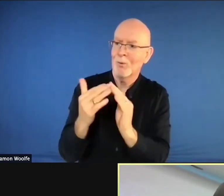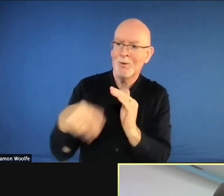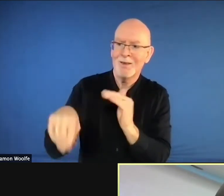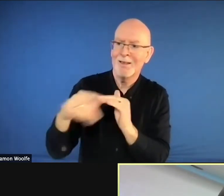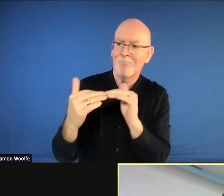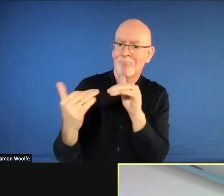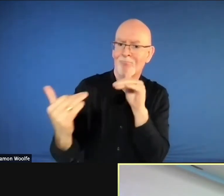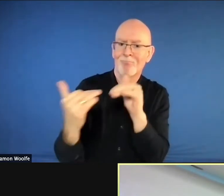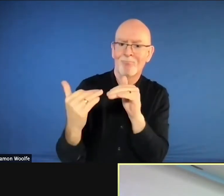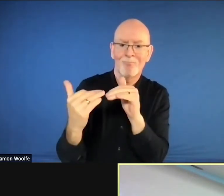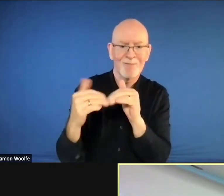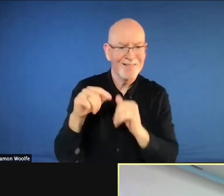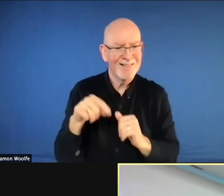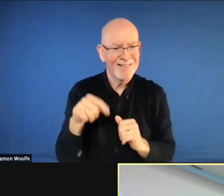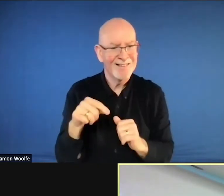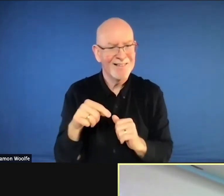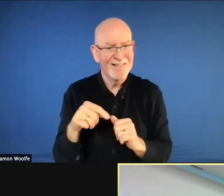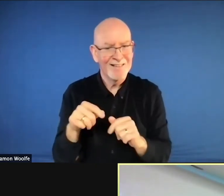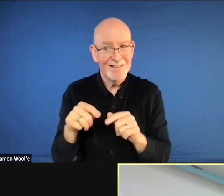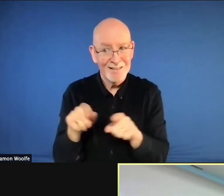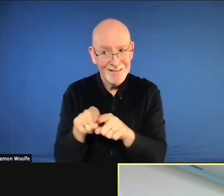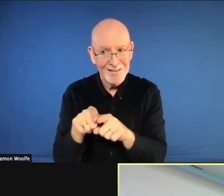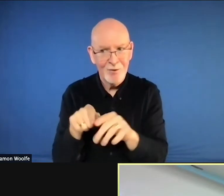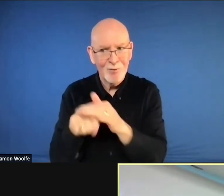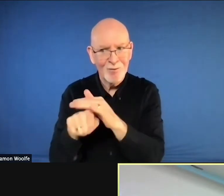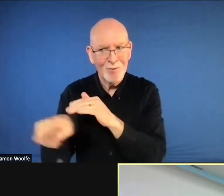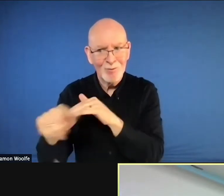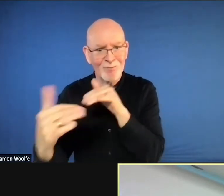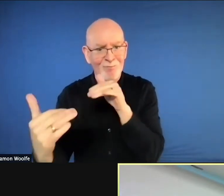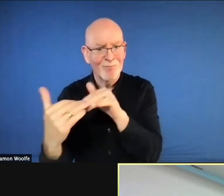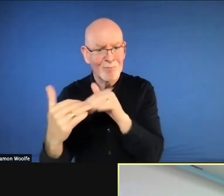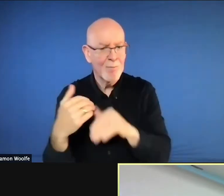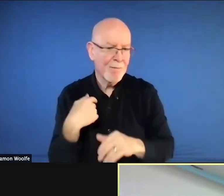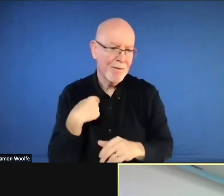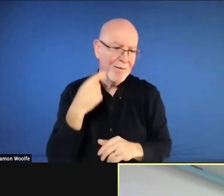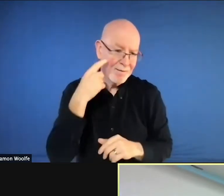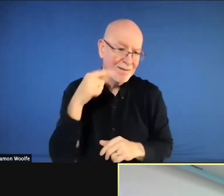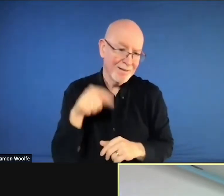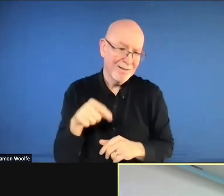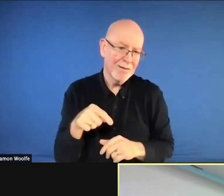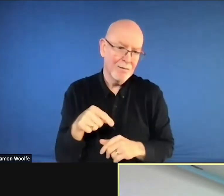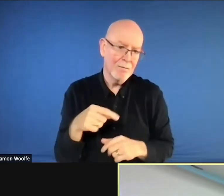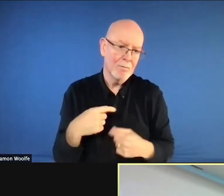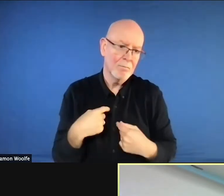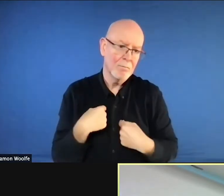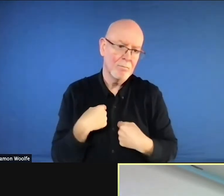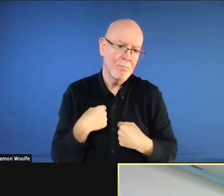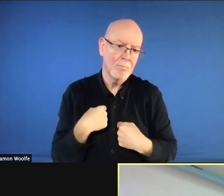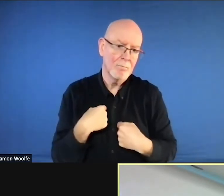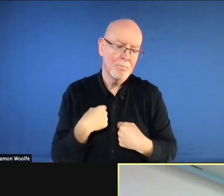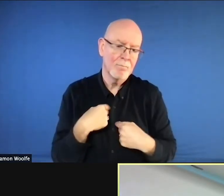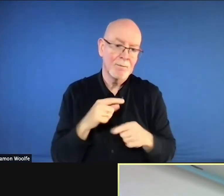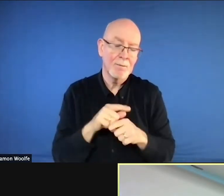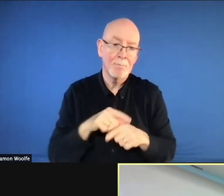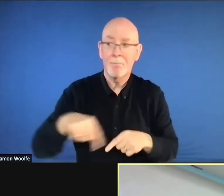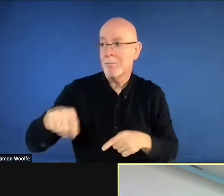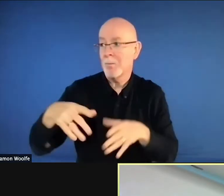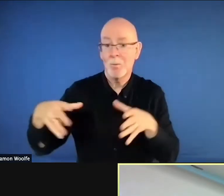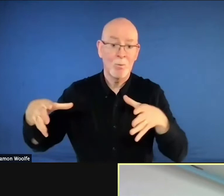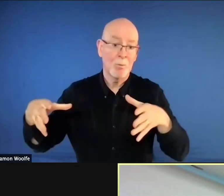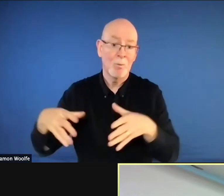and for our group of reflection is something which is very important at that point, that we can